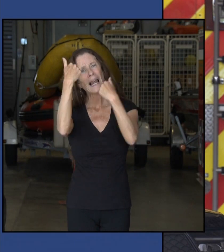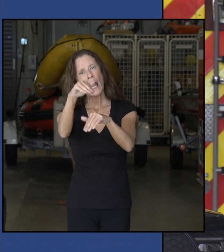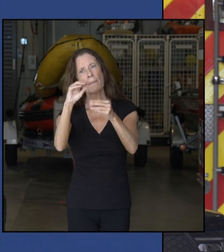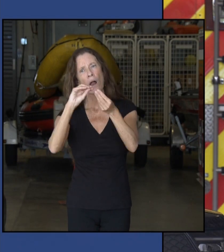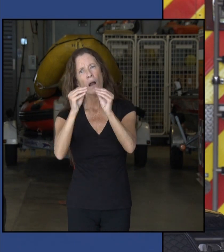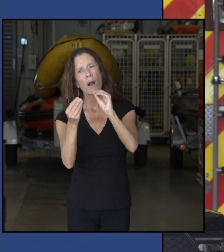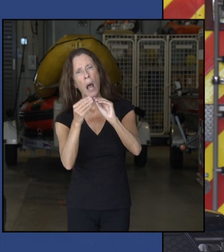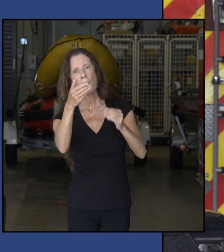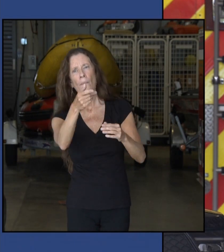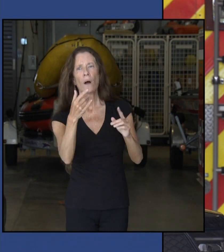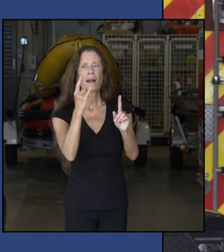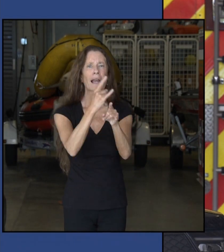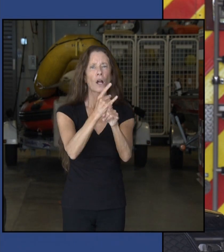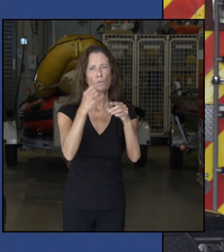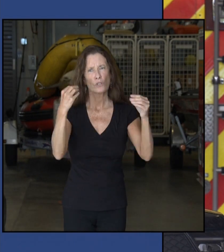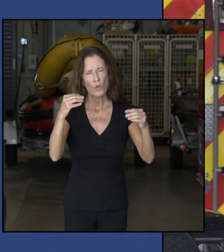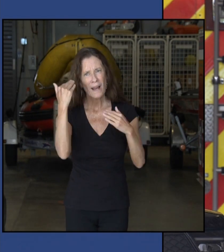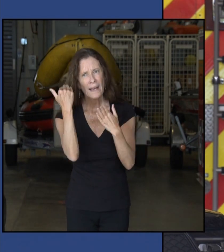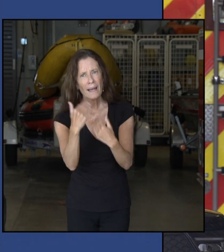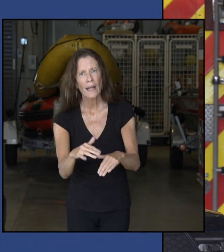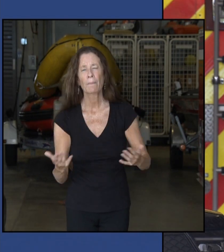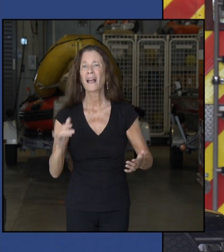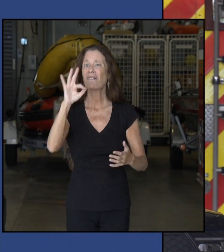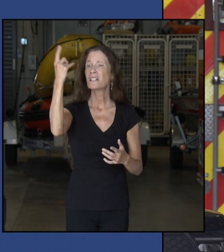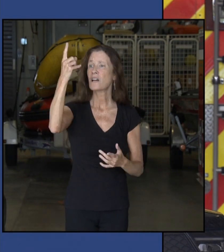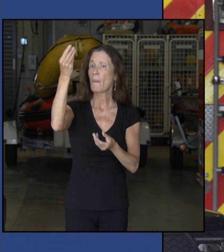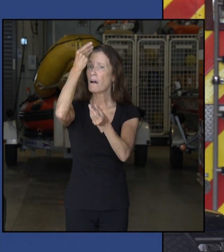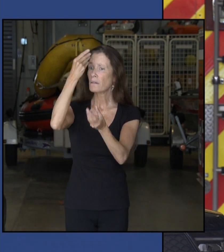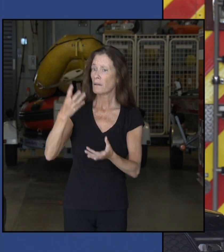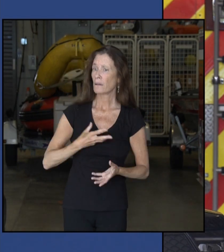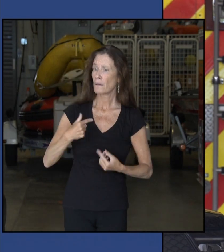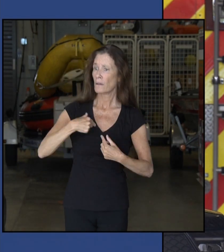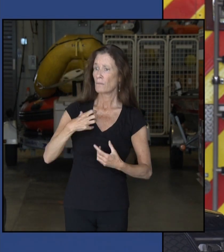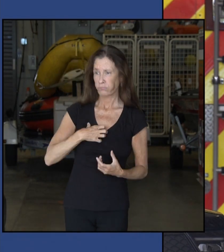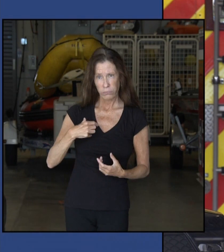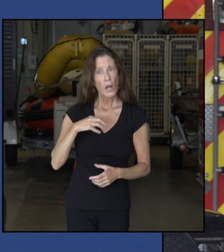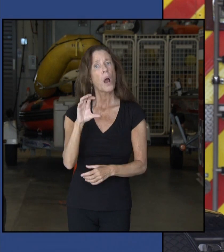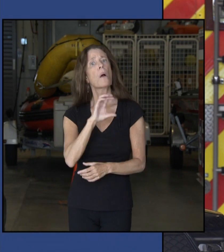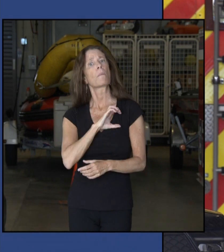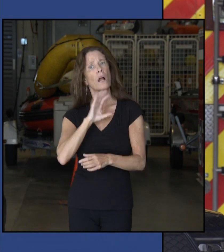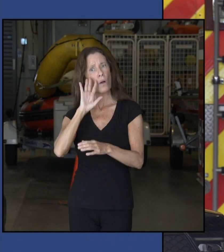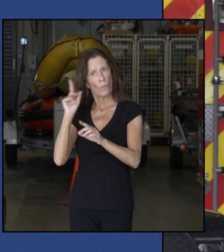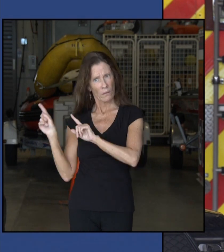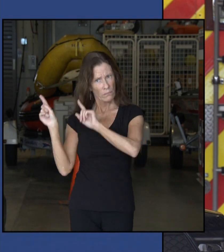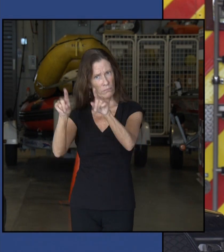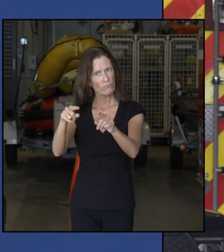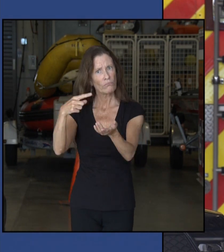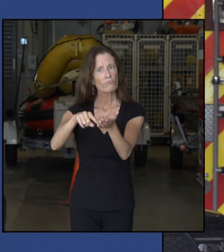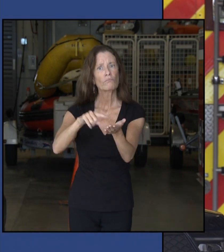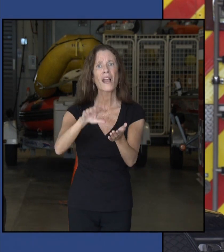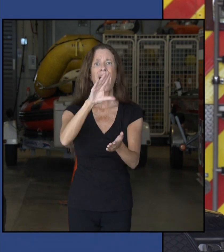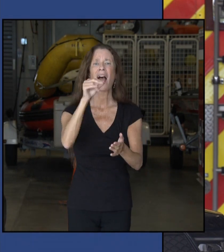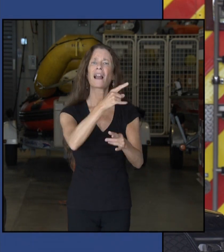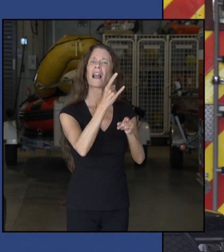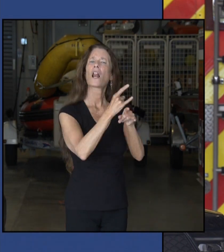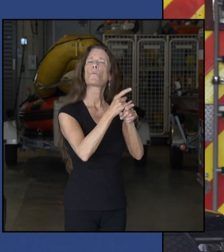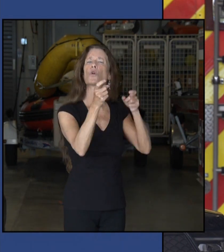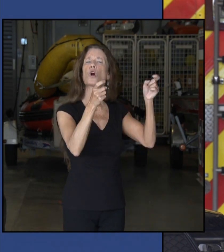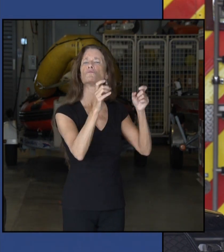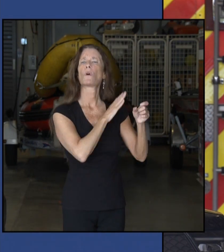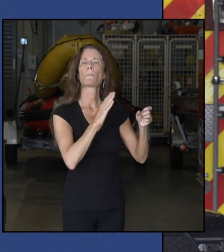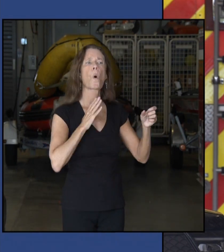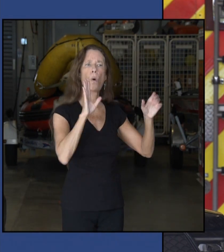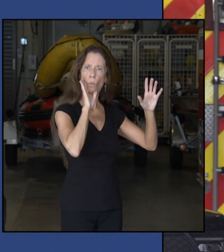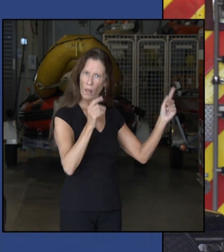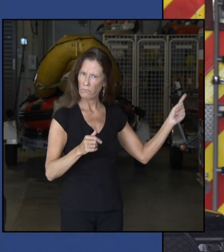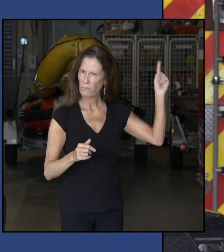a complaint, our liquor control enforcement officers are able to take a more proactive role, visiting licensees unannounced